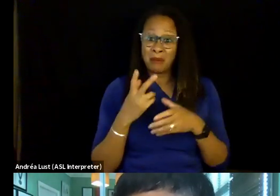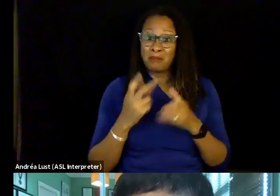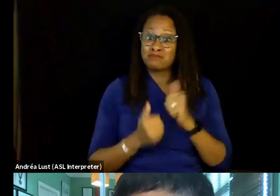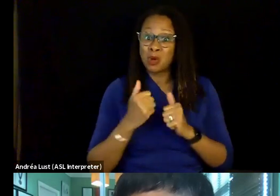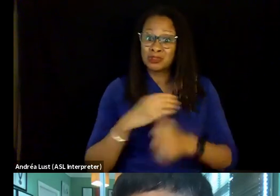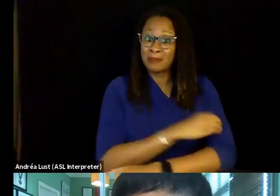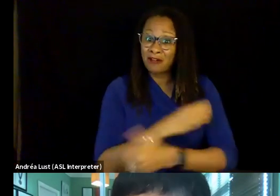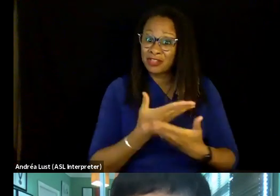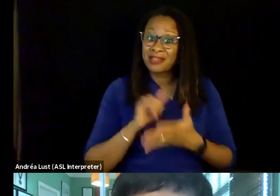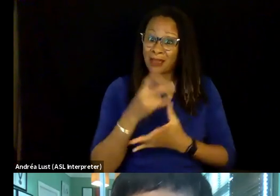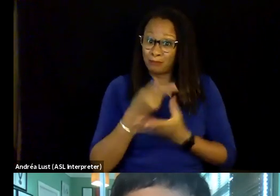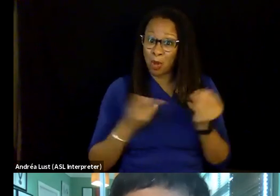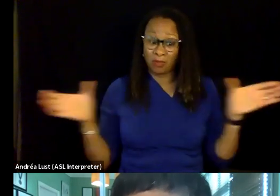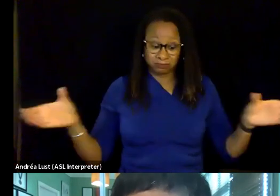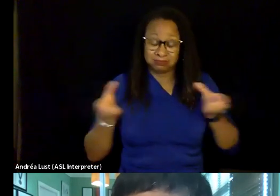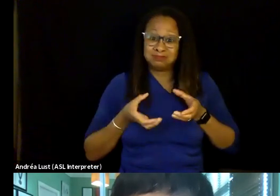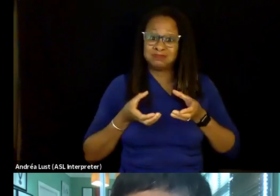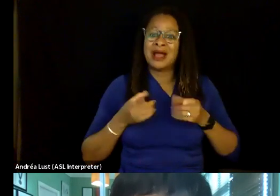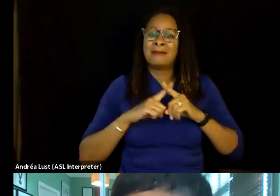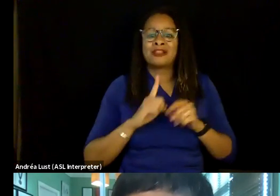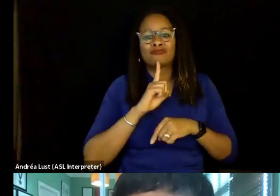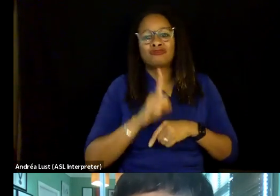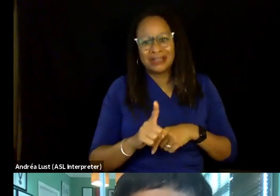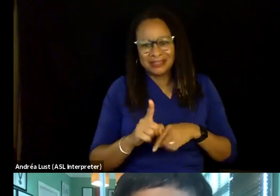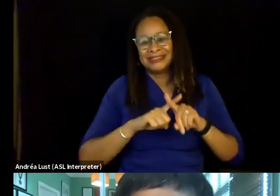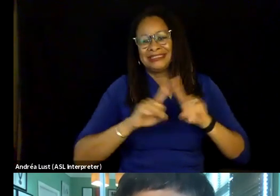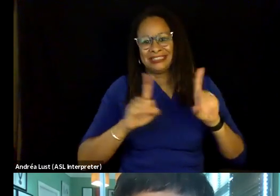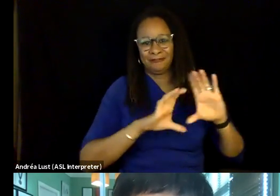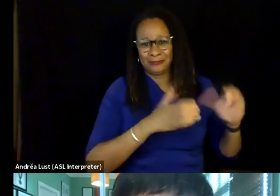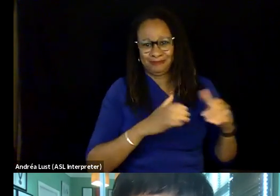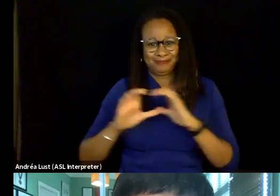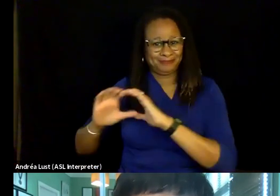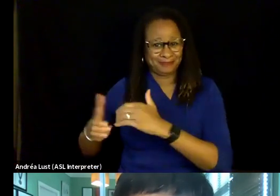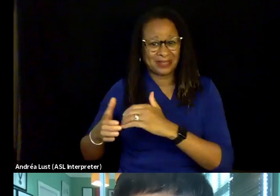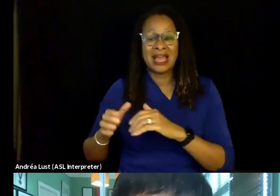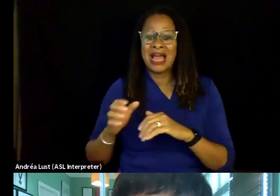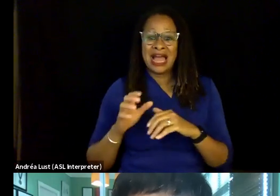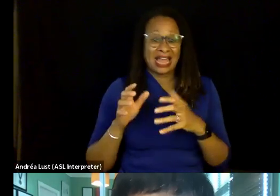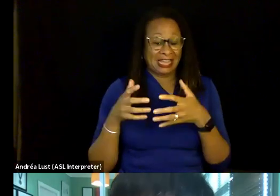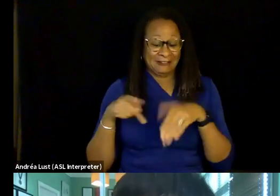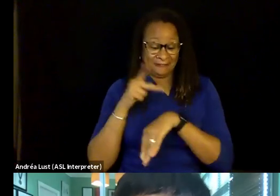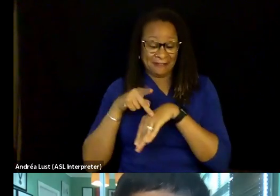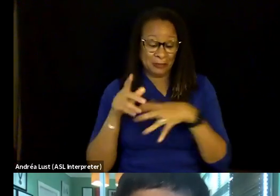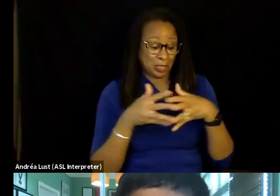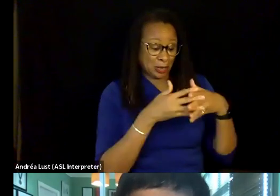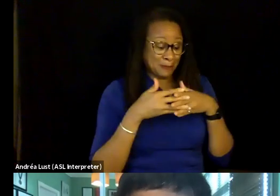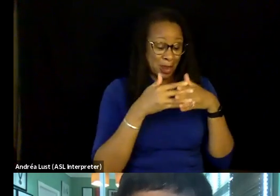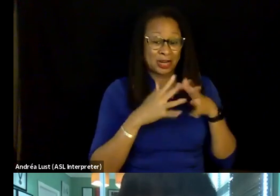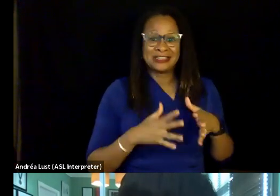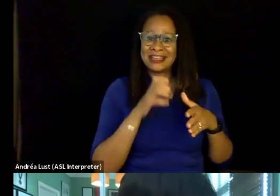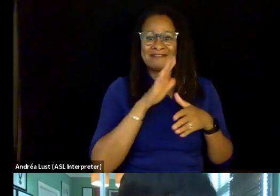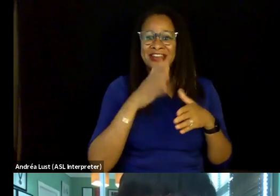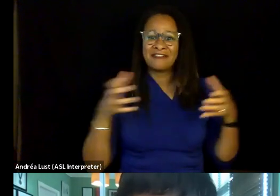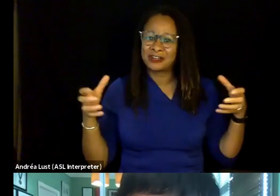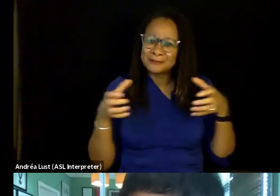but you know, they really are different groups, and Filipino Americans have never really pulled together